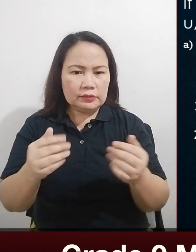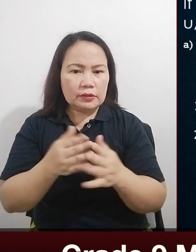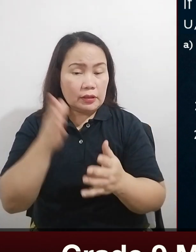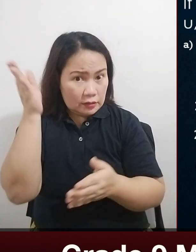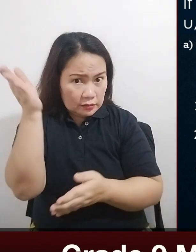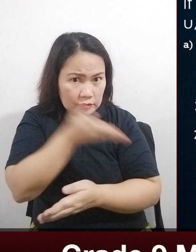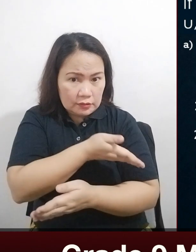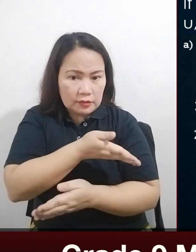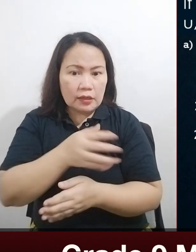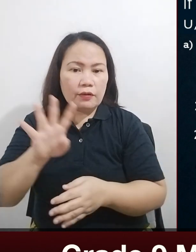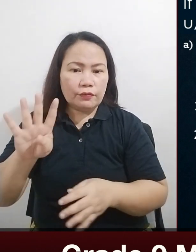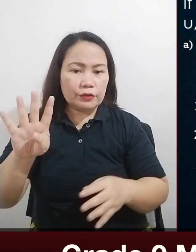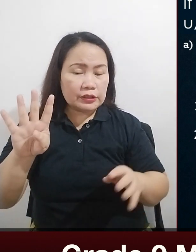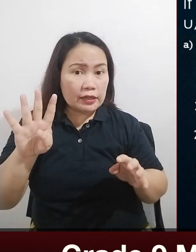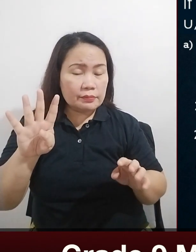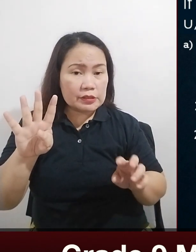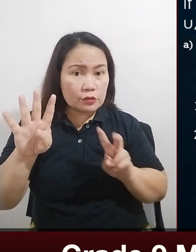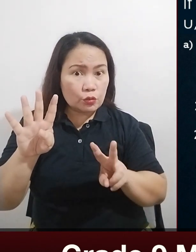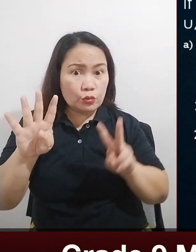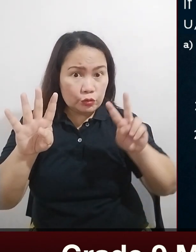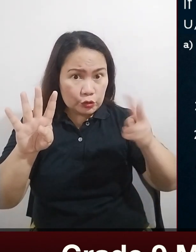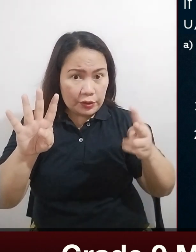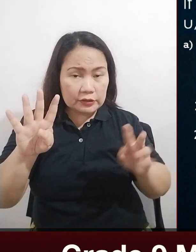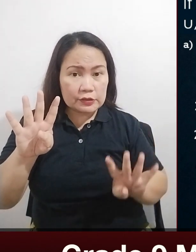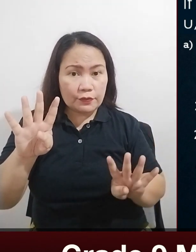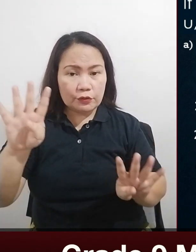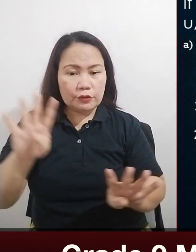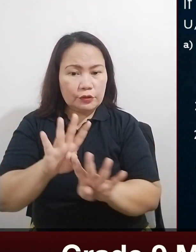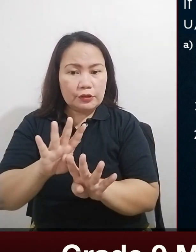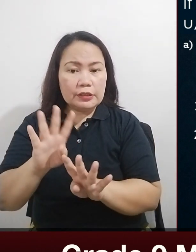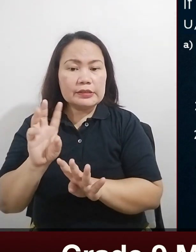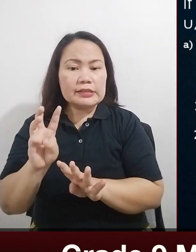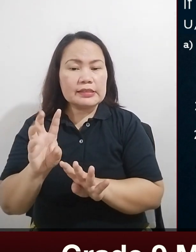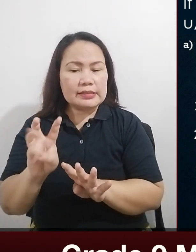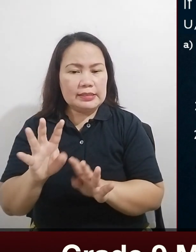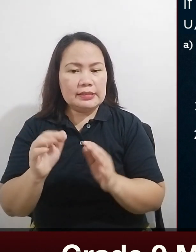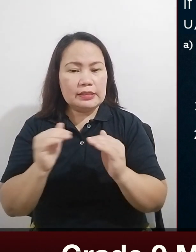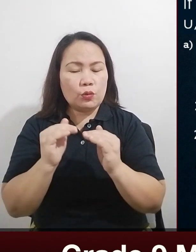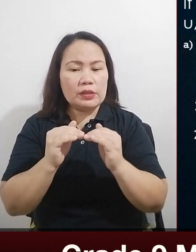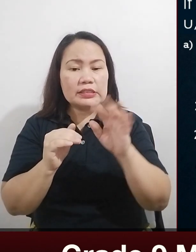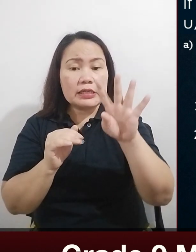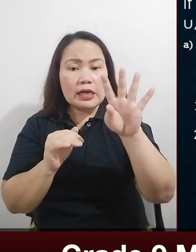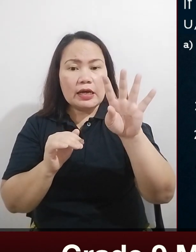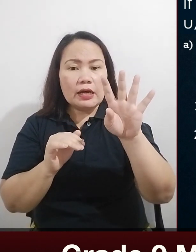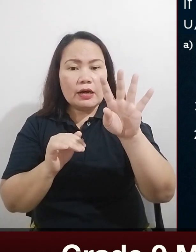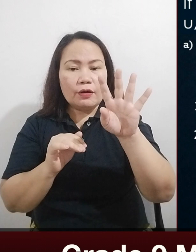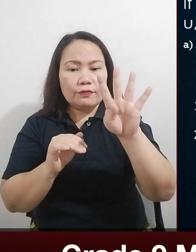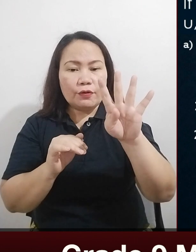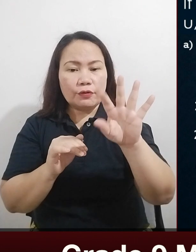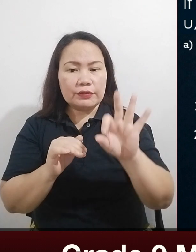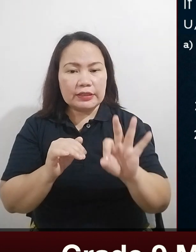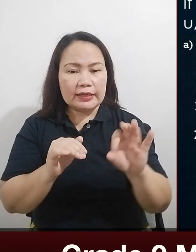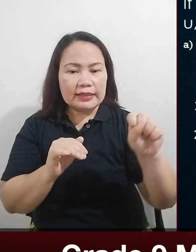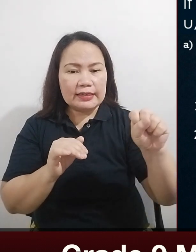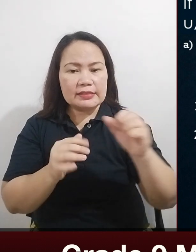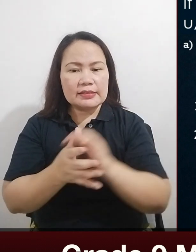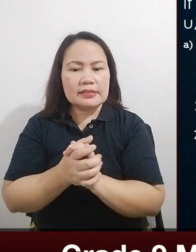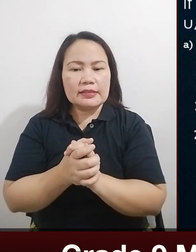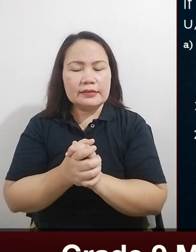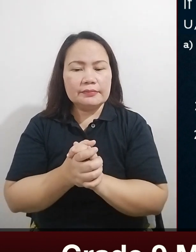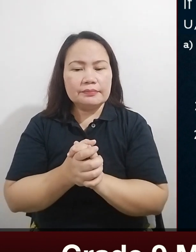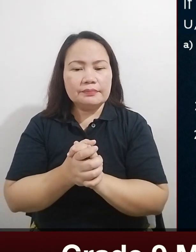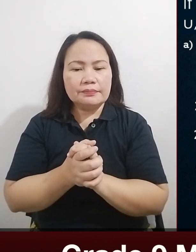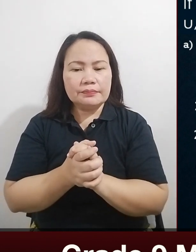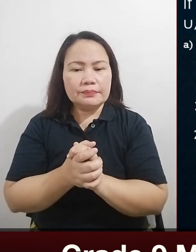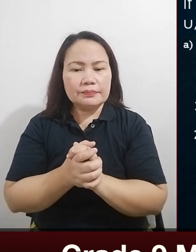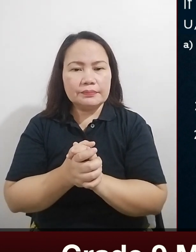And then simplify natin, multiply natin to, that is 4 times 4, that is 16, equals 4 over